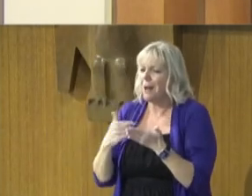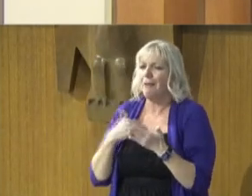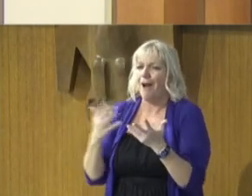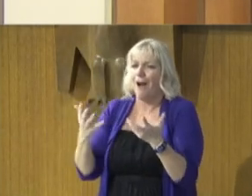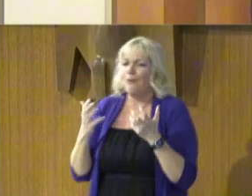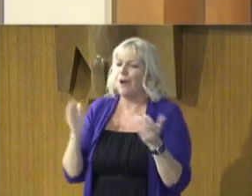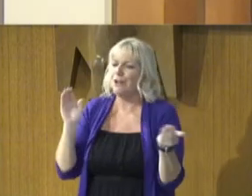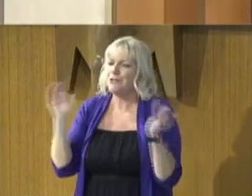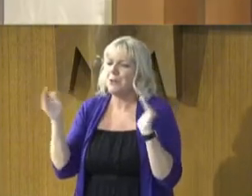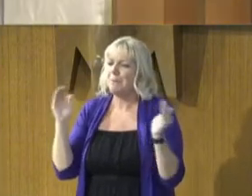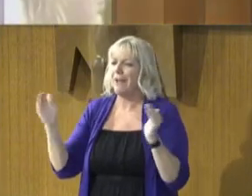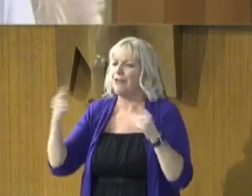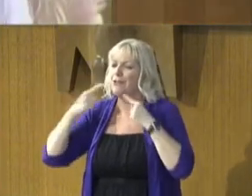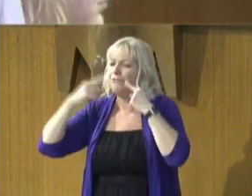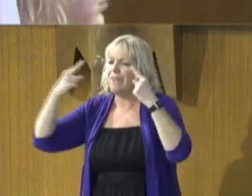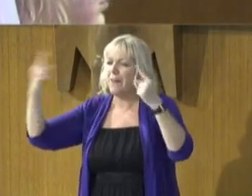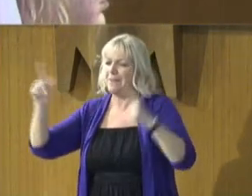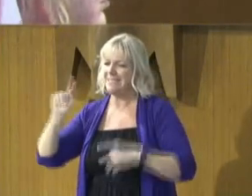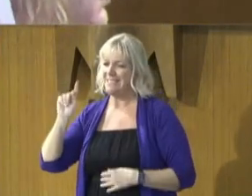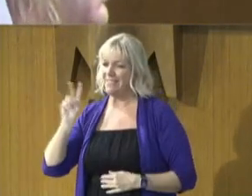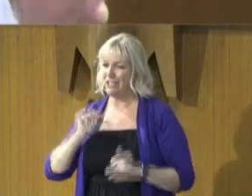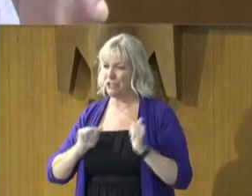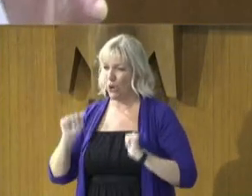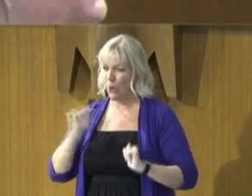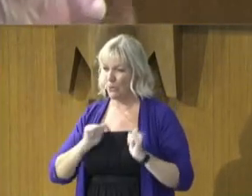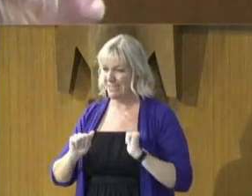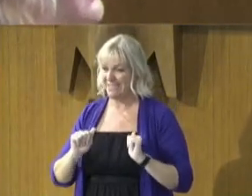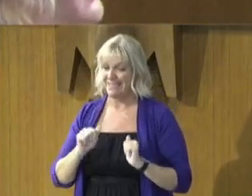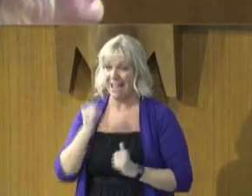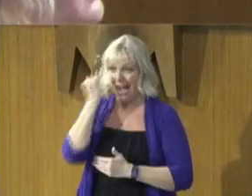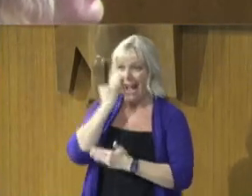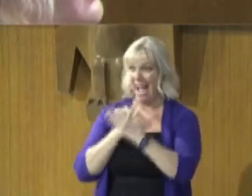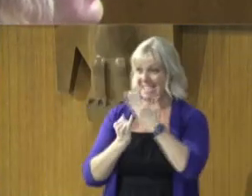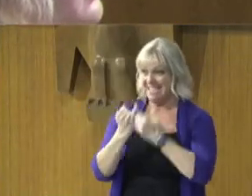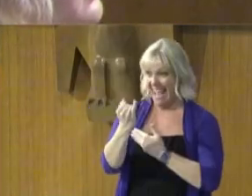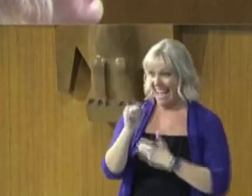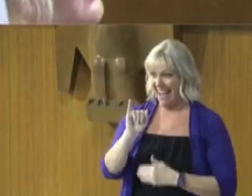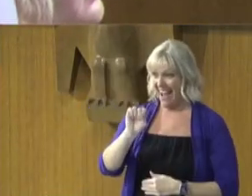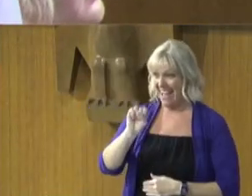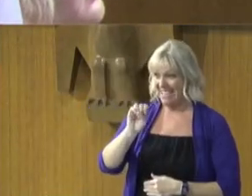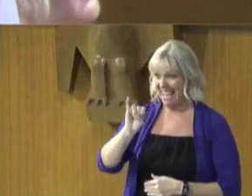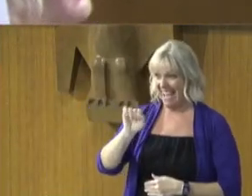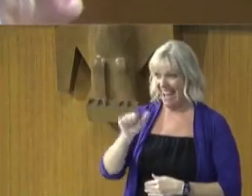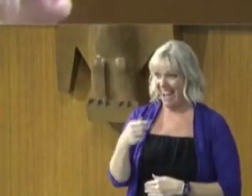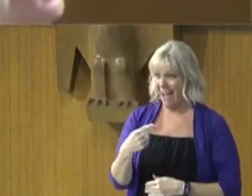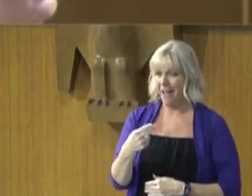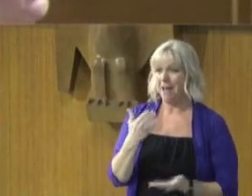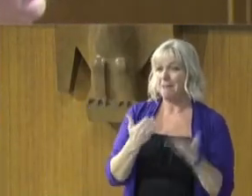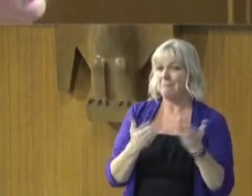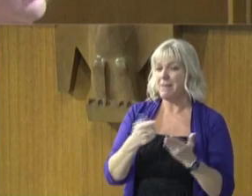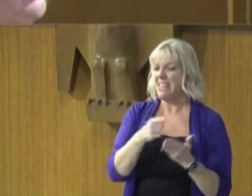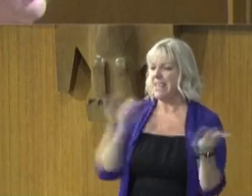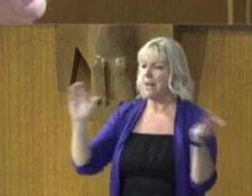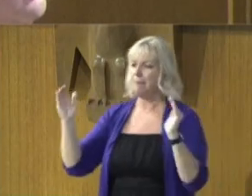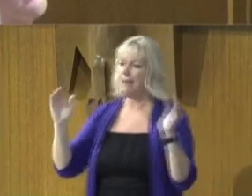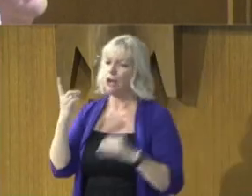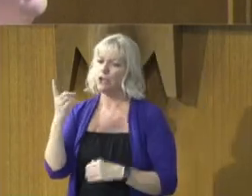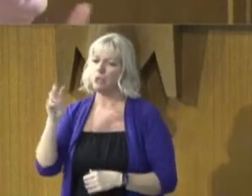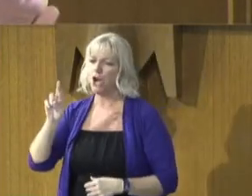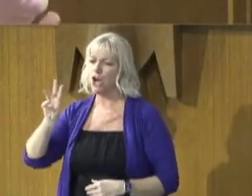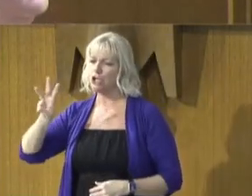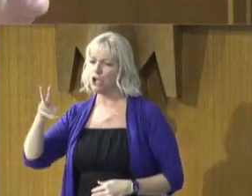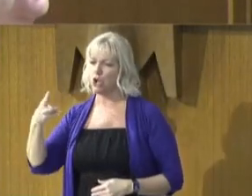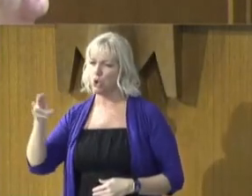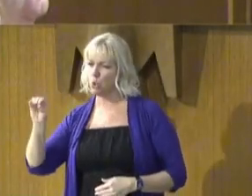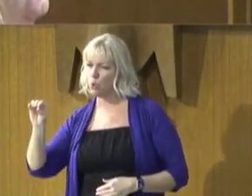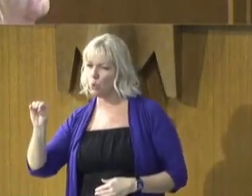to famous TV shows. The prophet Isaiah, for example, might be Doctor Who. Because just